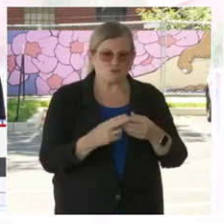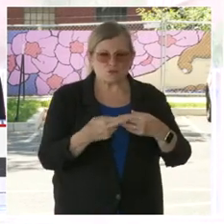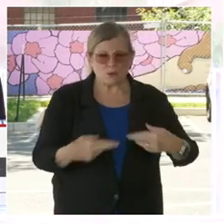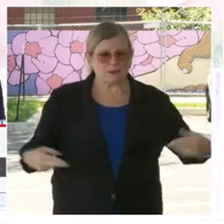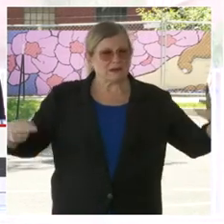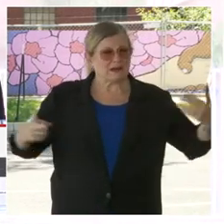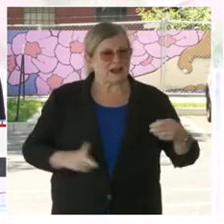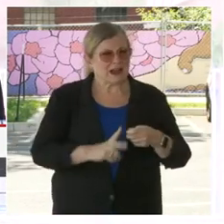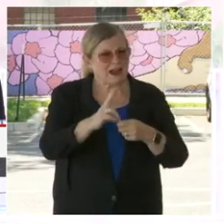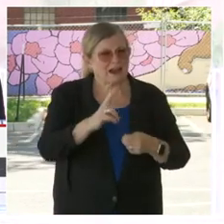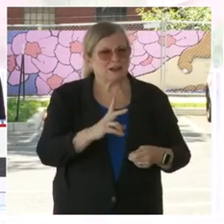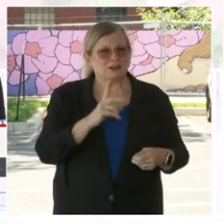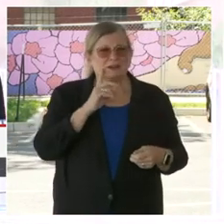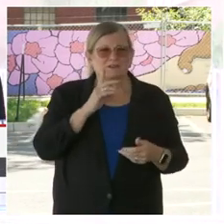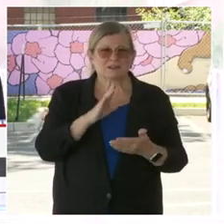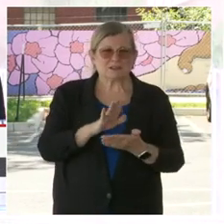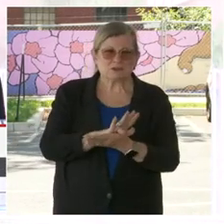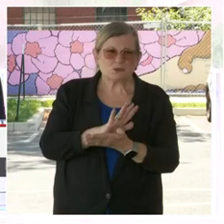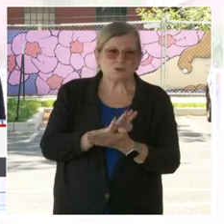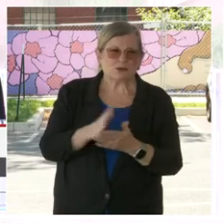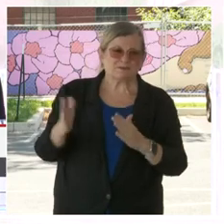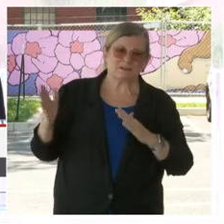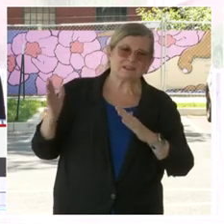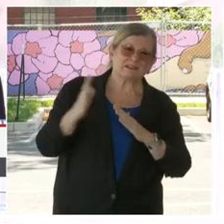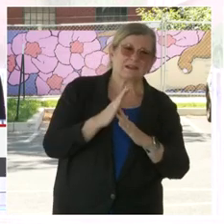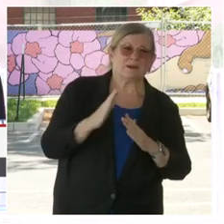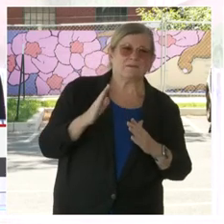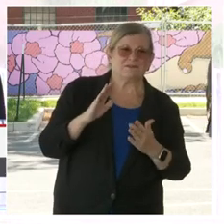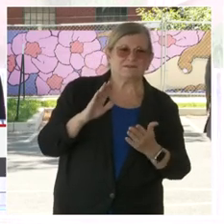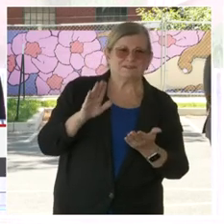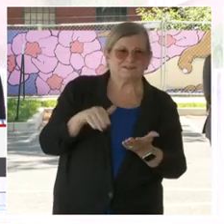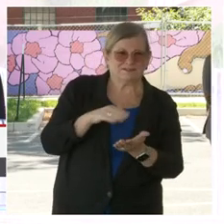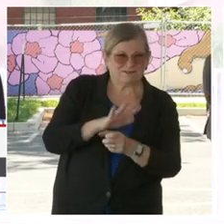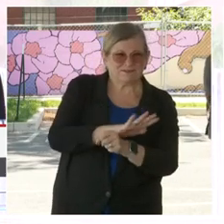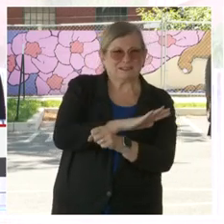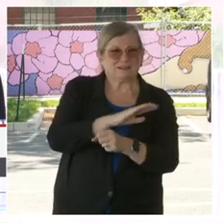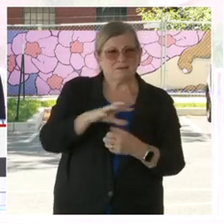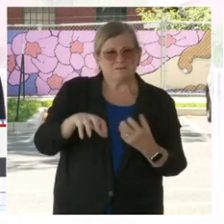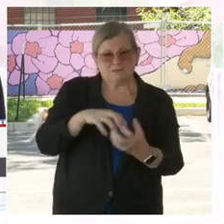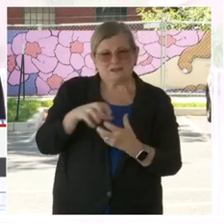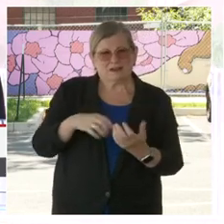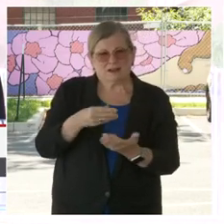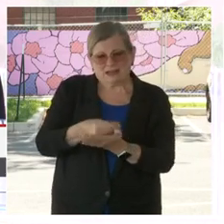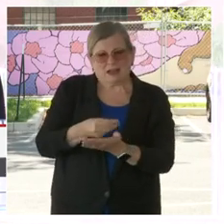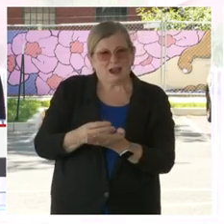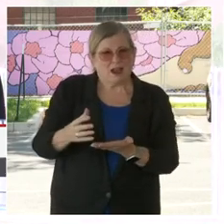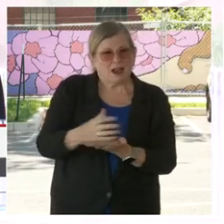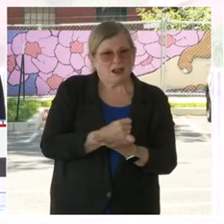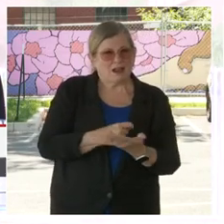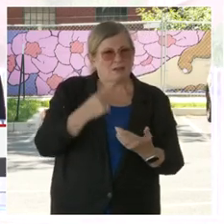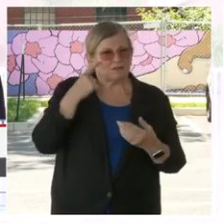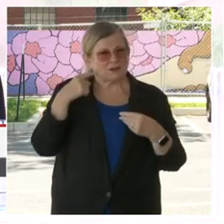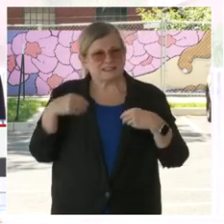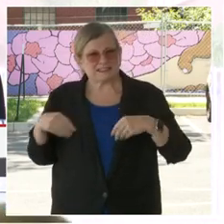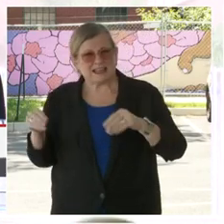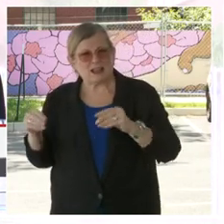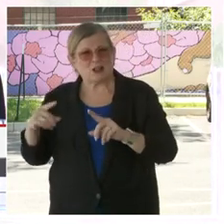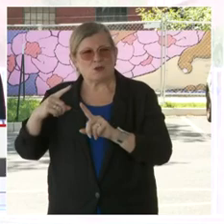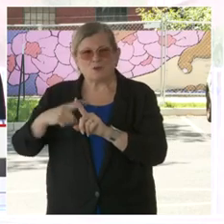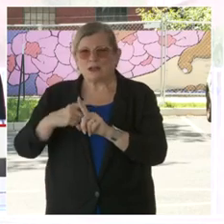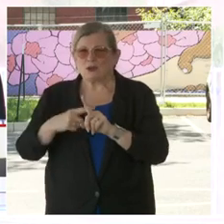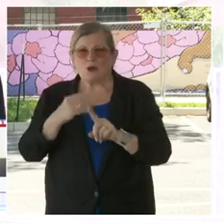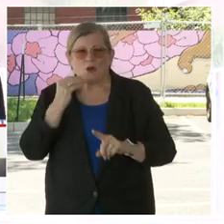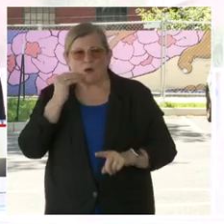a world-class destination full of mixed income, for sale and rental housing, new office